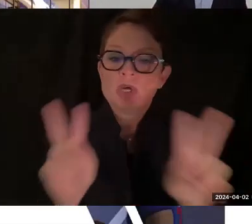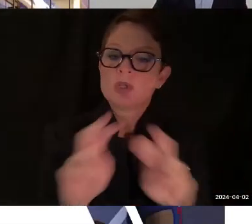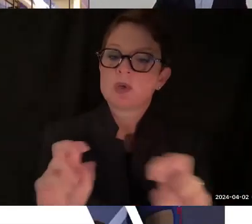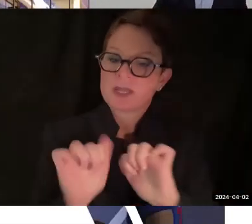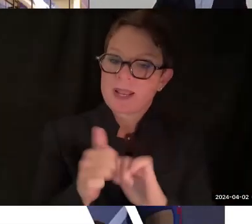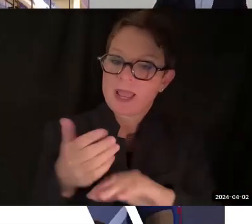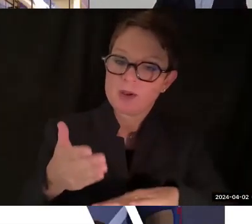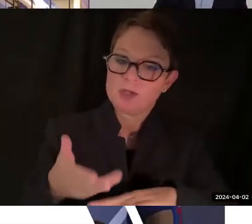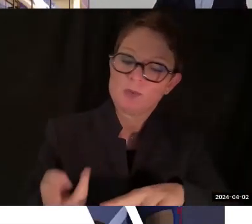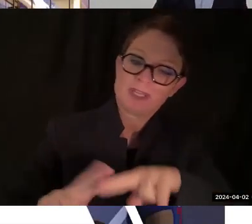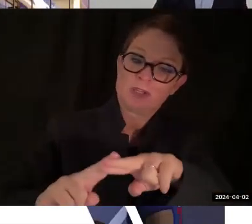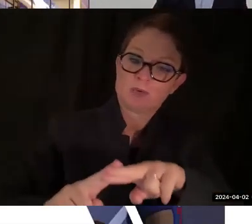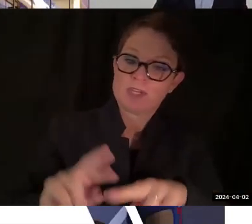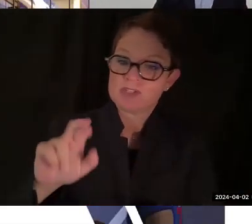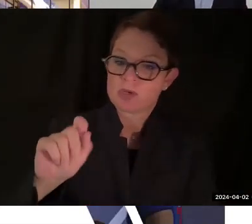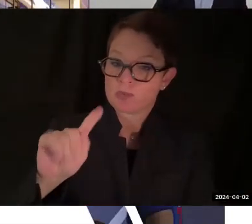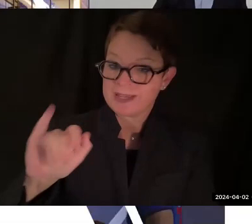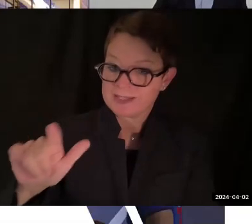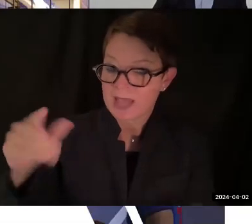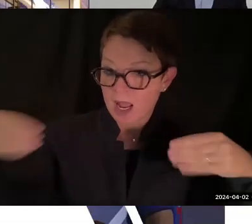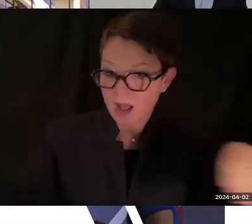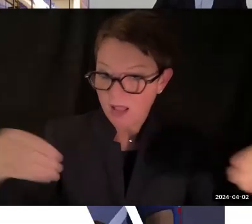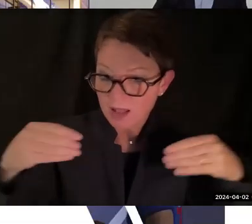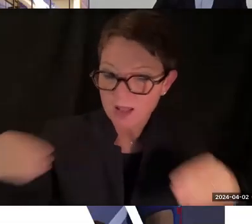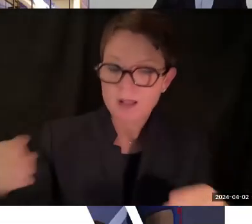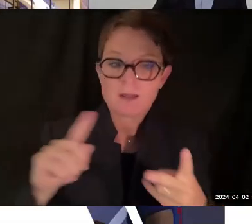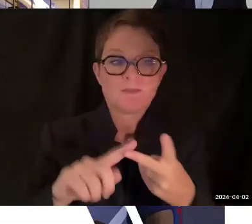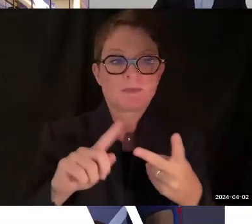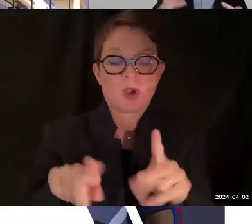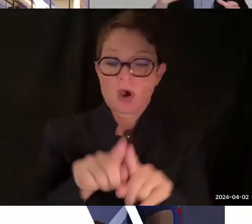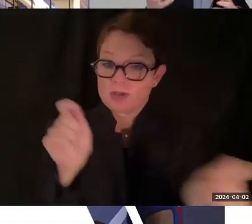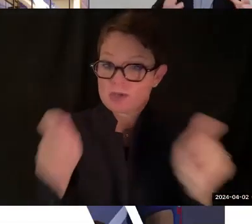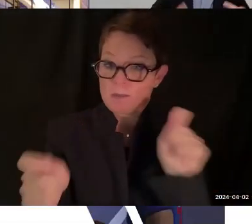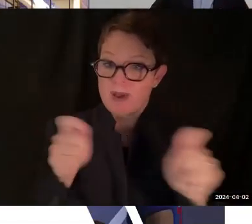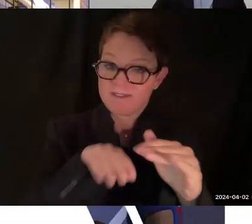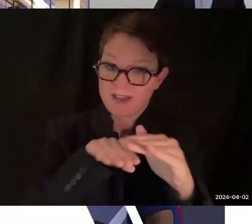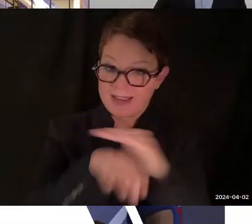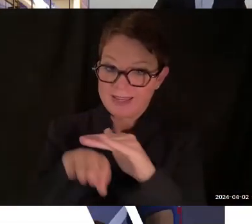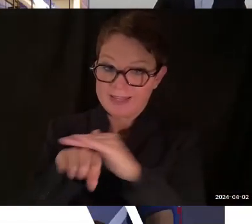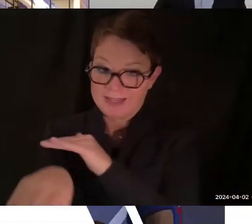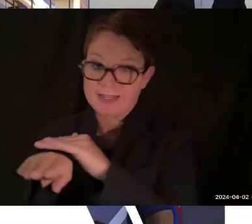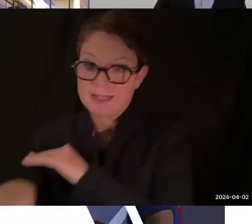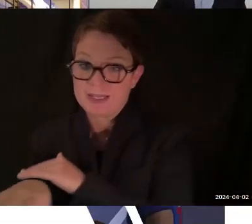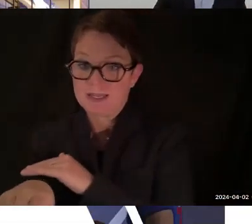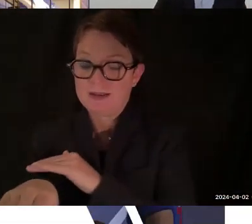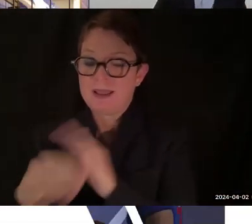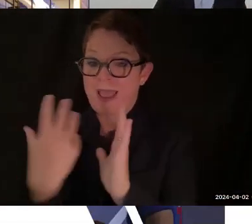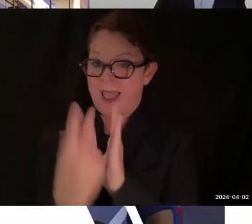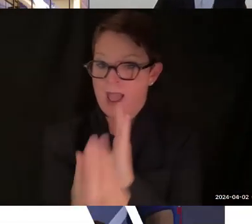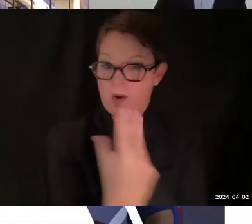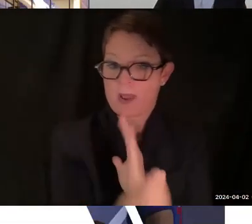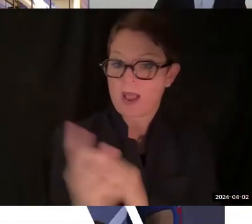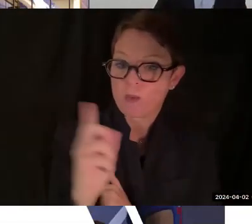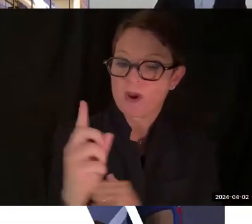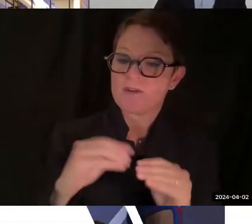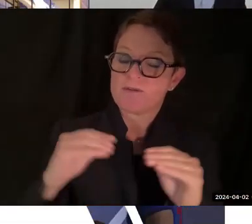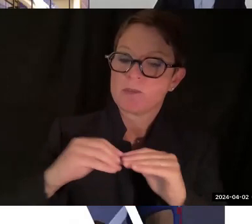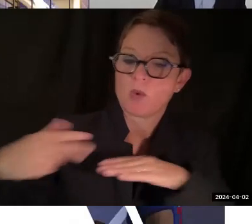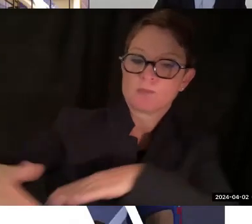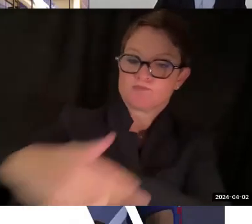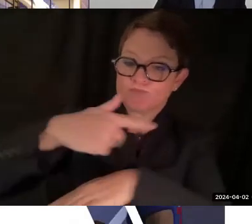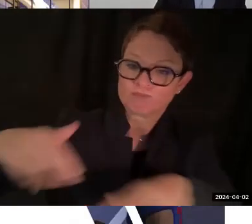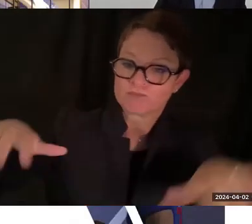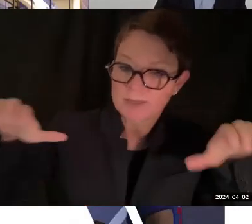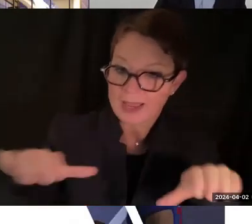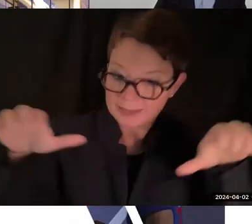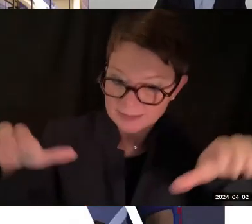can increase the retail opportunities and also modify entrance locations to really encourage greater pedestrian